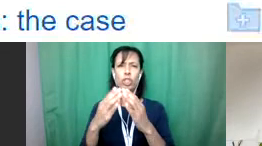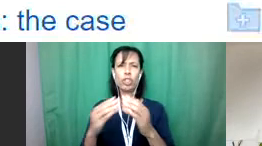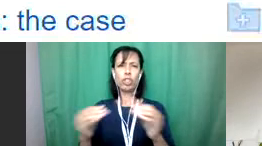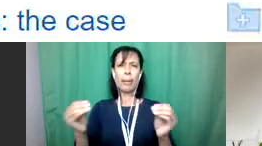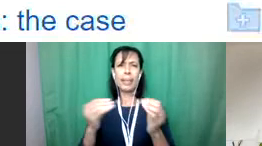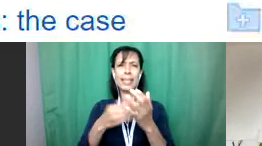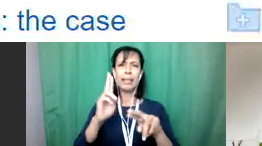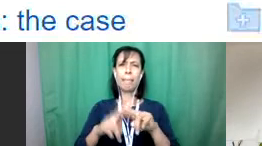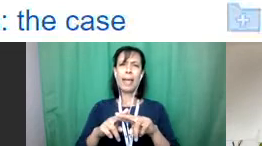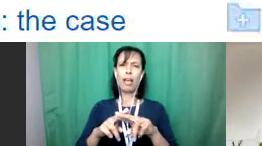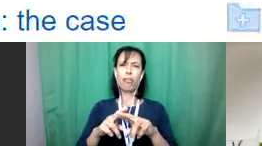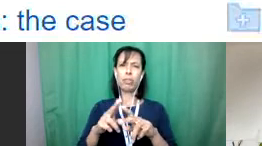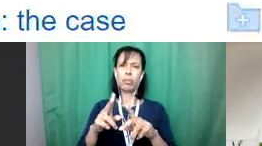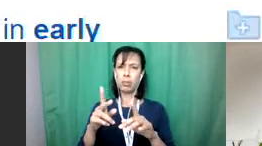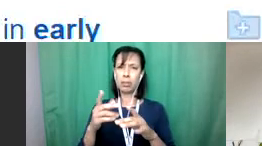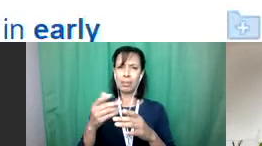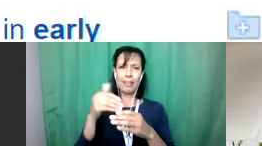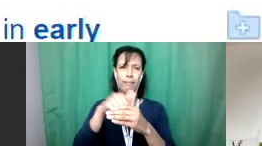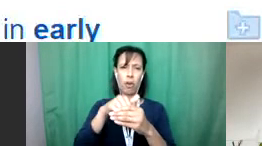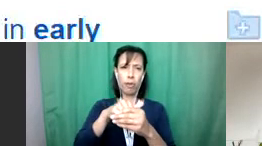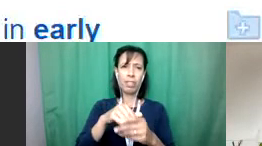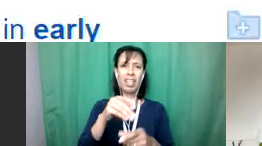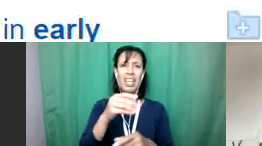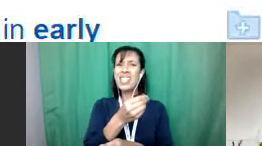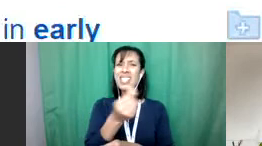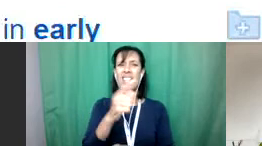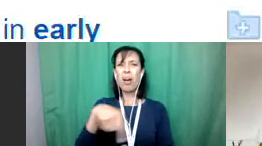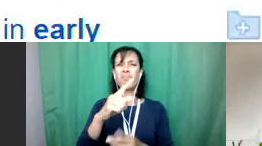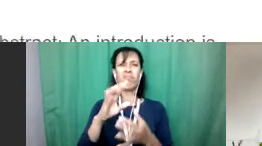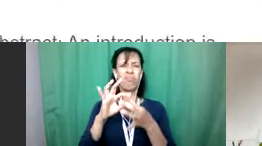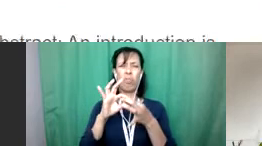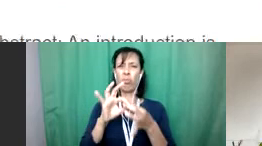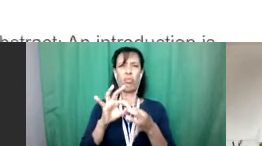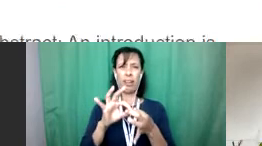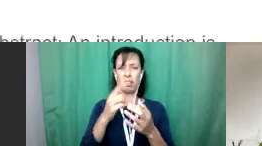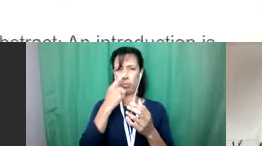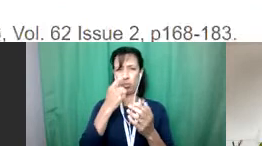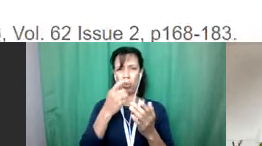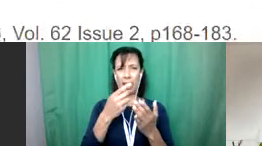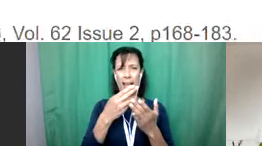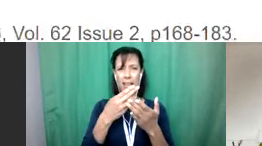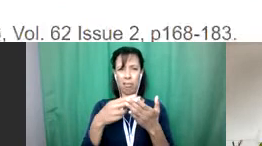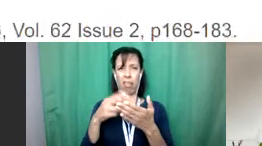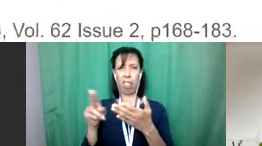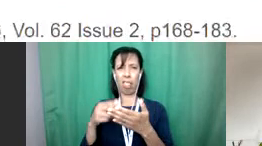relevant to you, and that's the ones you can kind of get rid of. You can kind of ignore those.